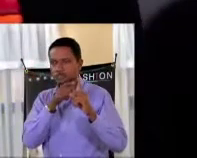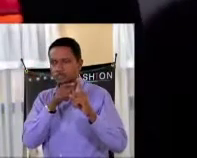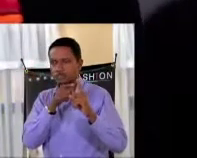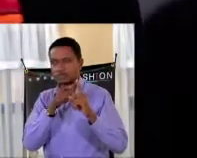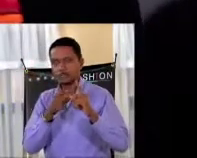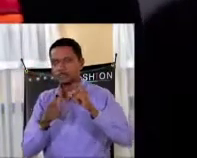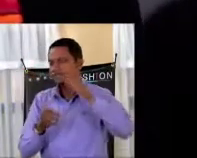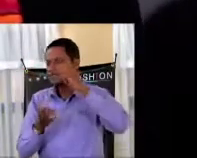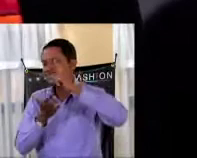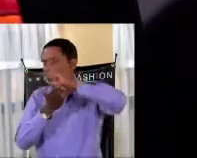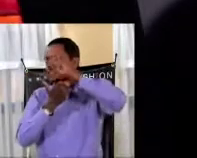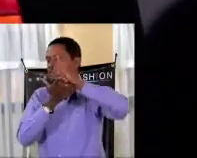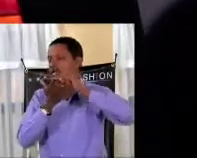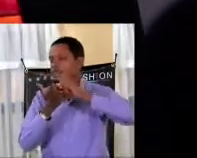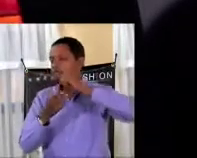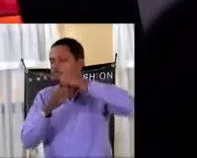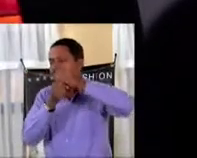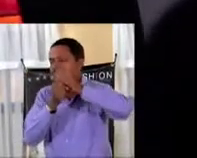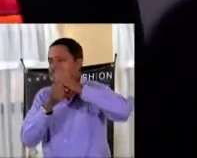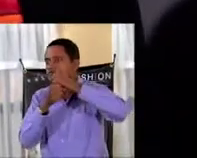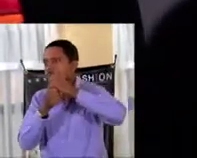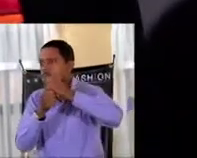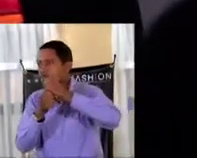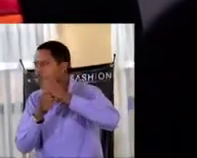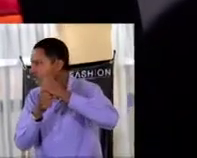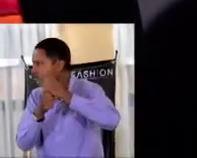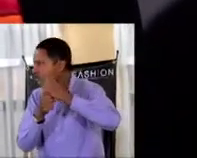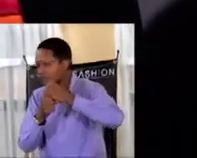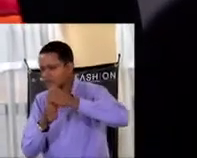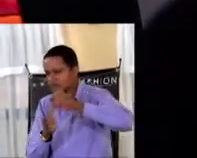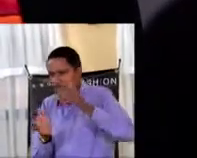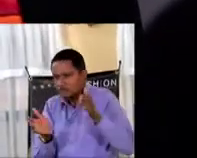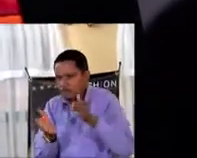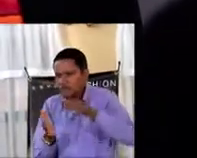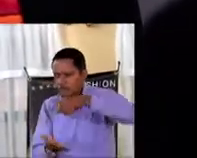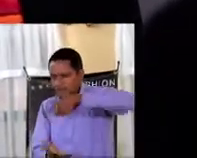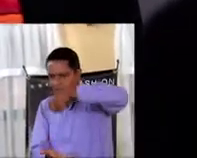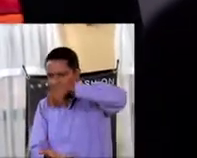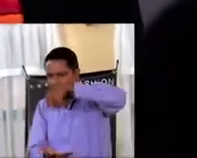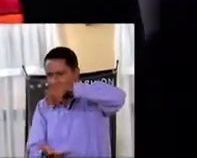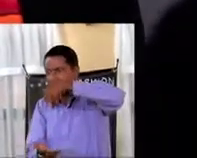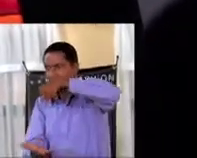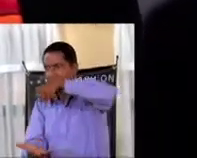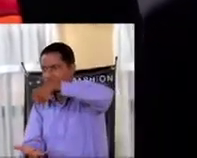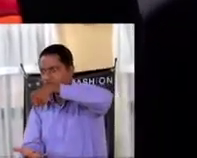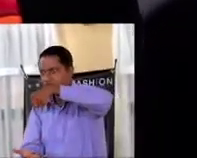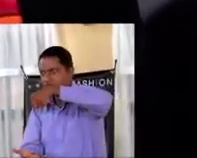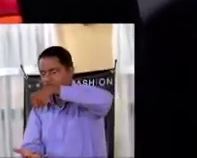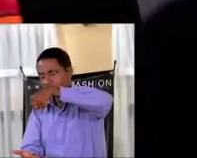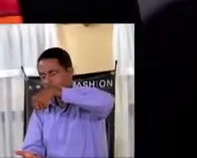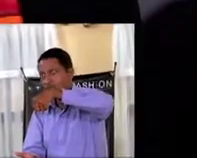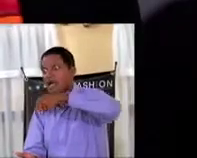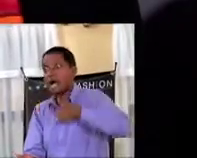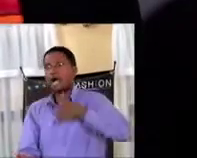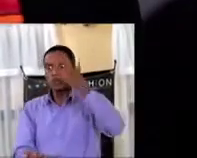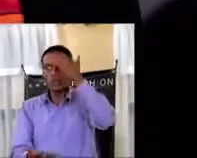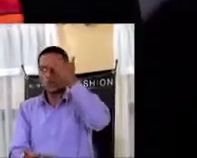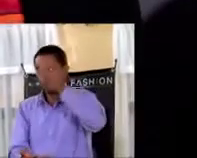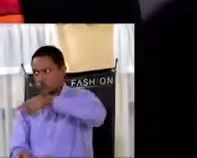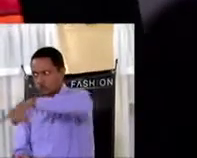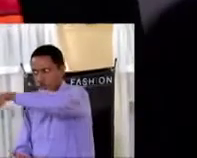was designing these little crossbody bags. And I knew that my